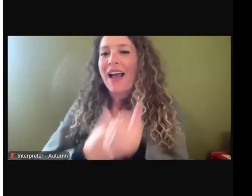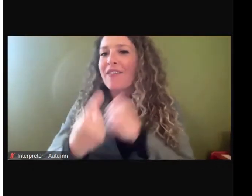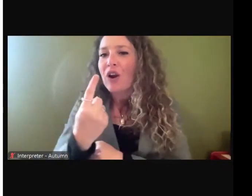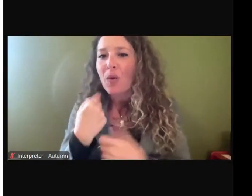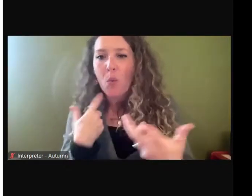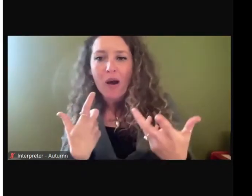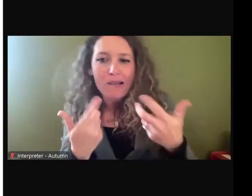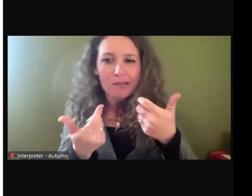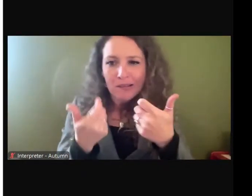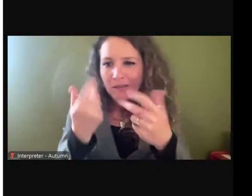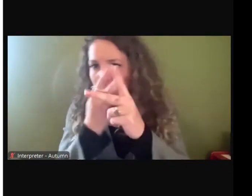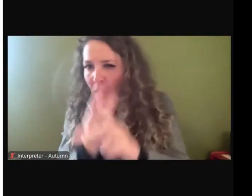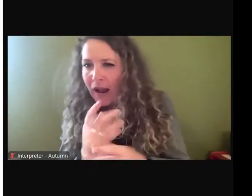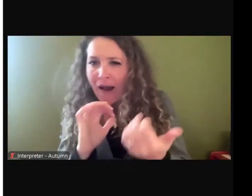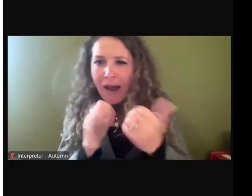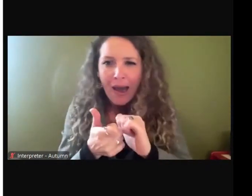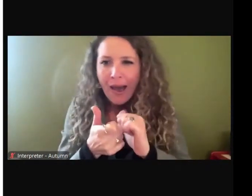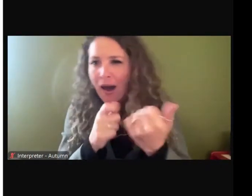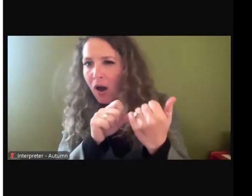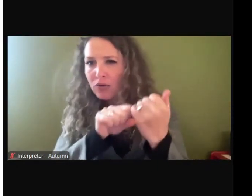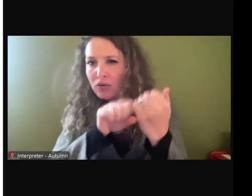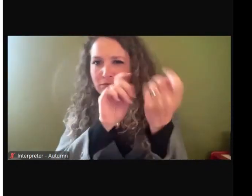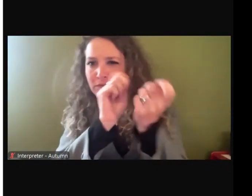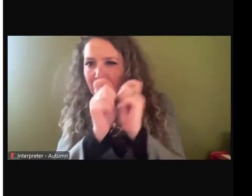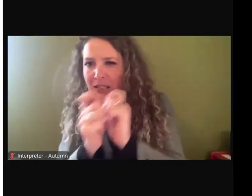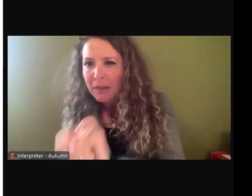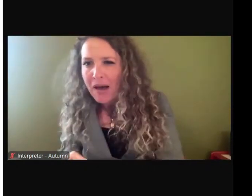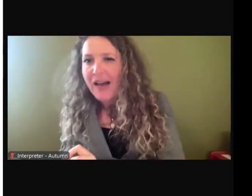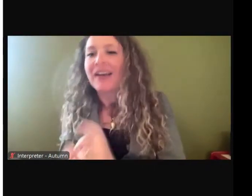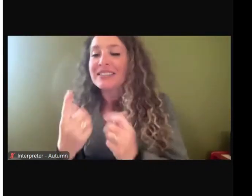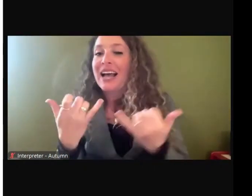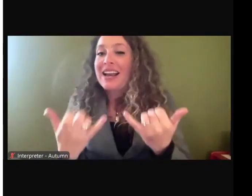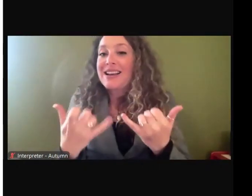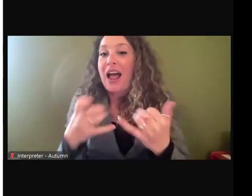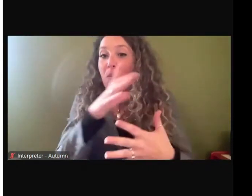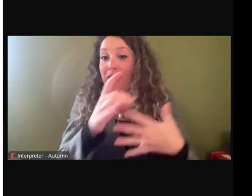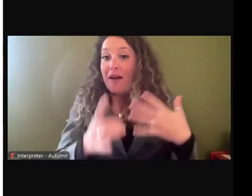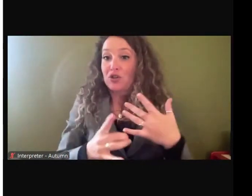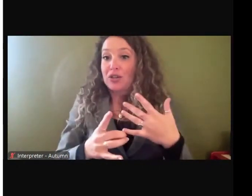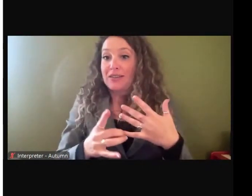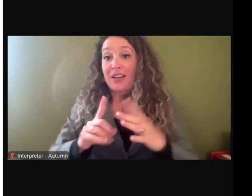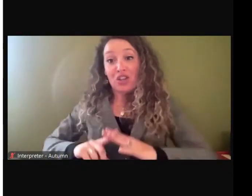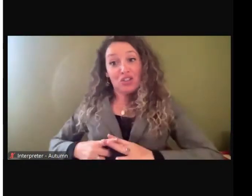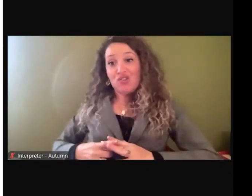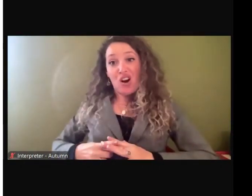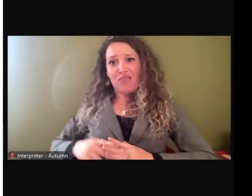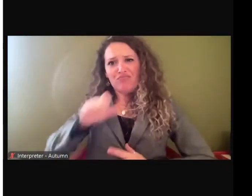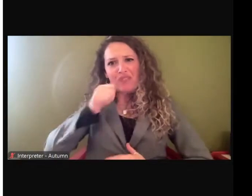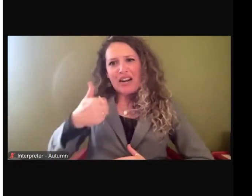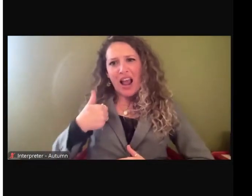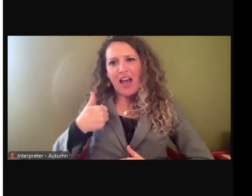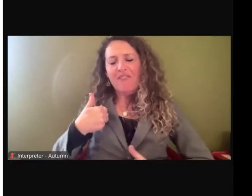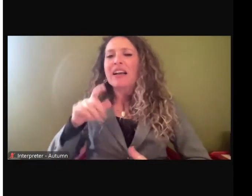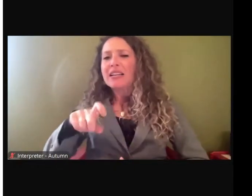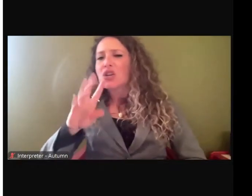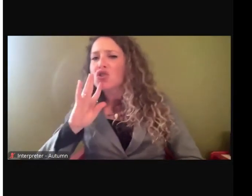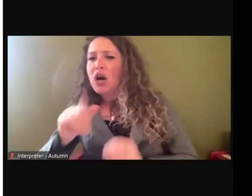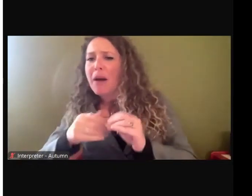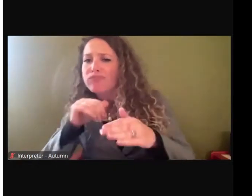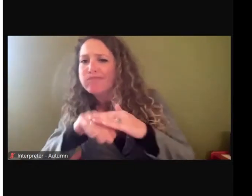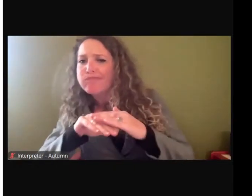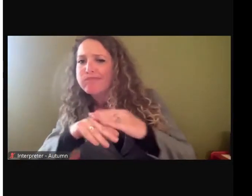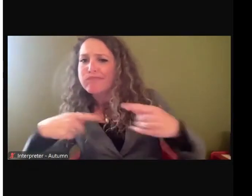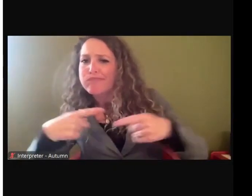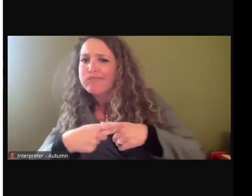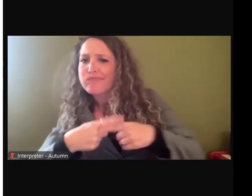more flexible and more customizable, I think now we have that option. In the beginning, we didn't, and we needed to talk about the access conflicts that were at play.